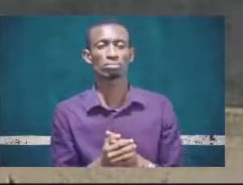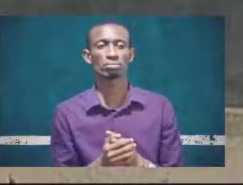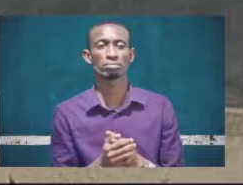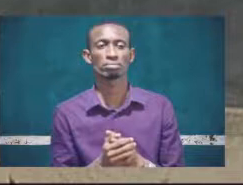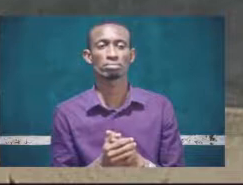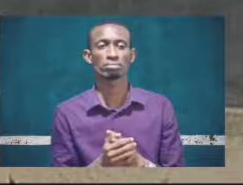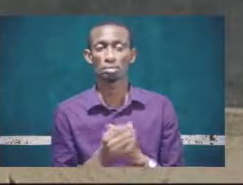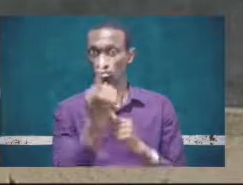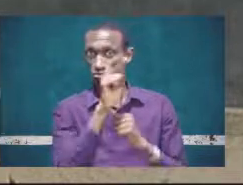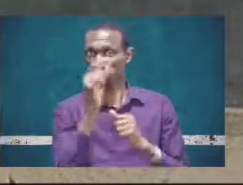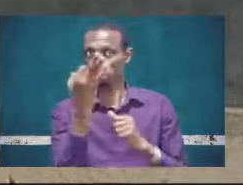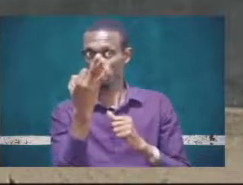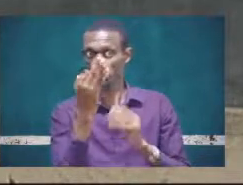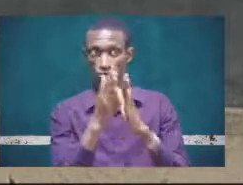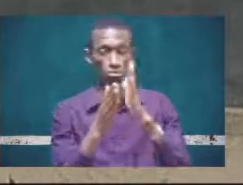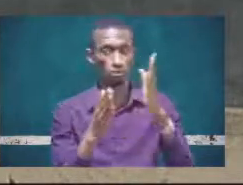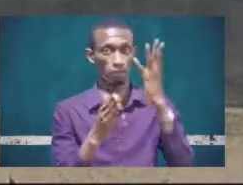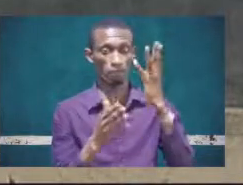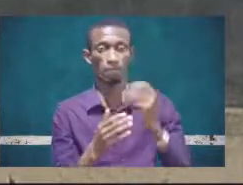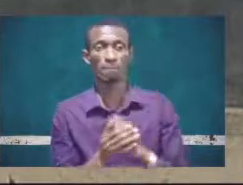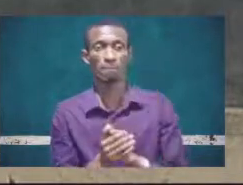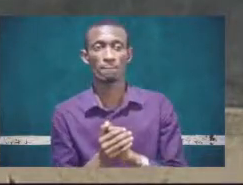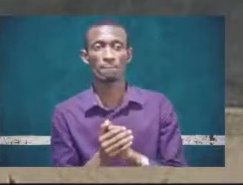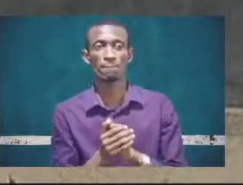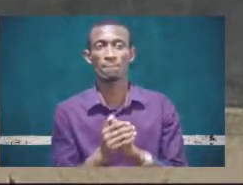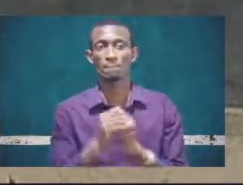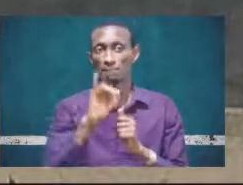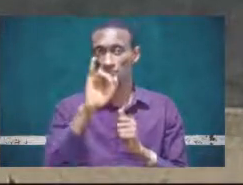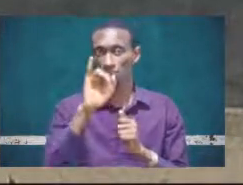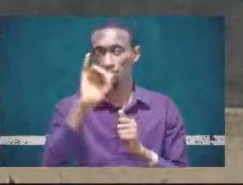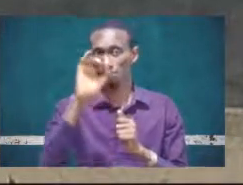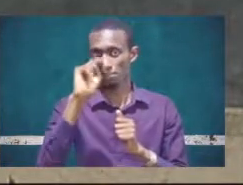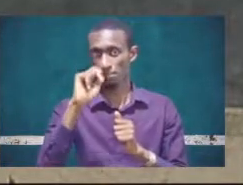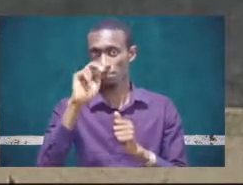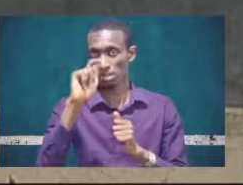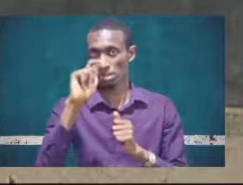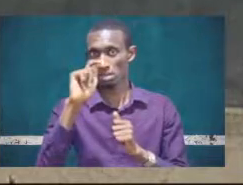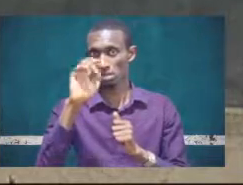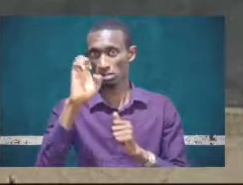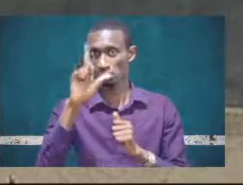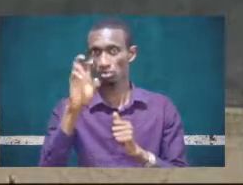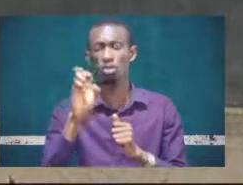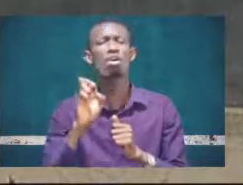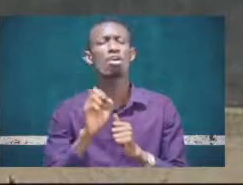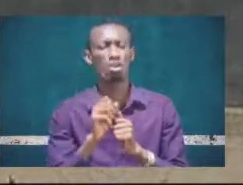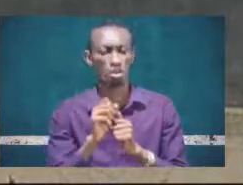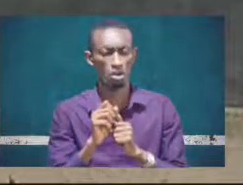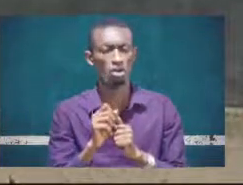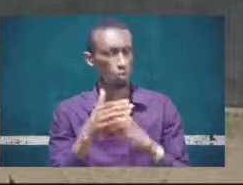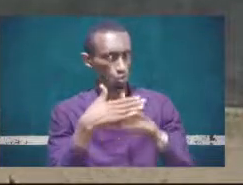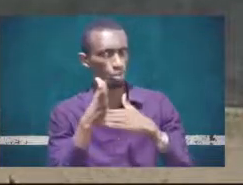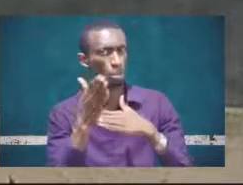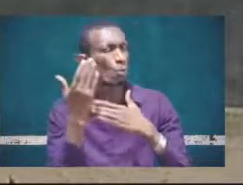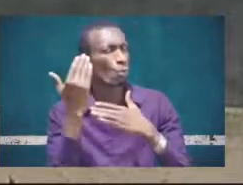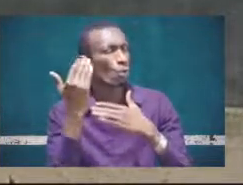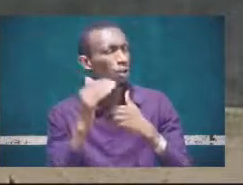1/3 up to 4. The interval is open because the inequality is strict.